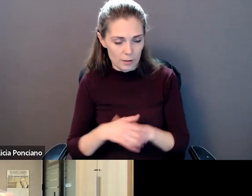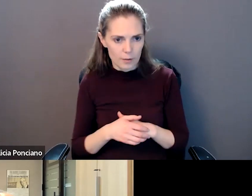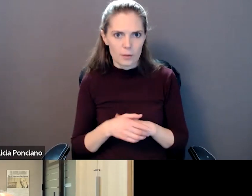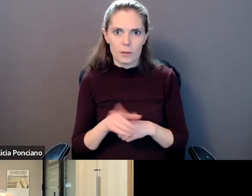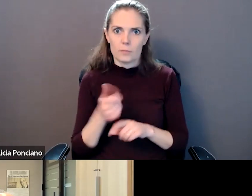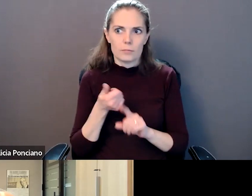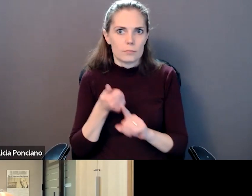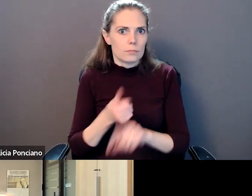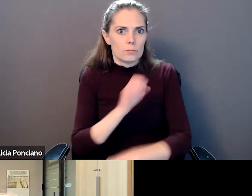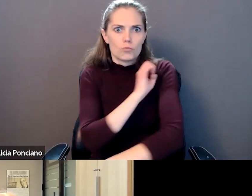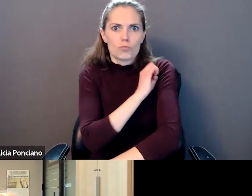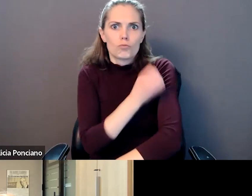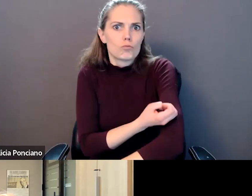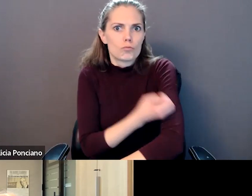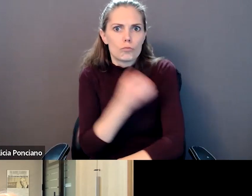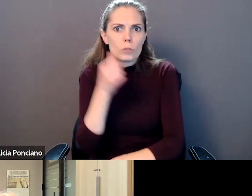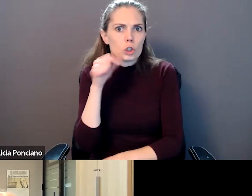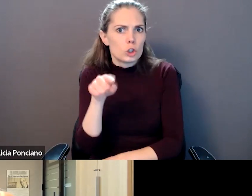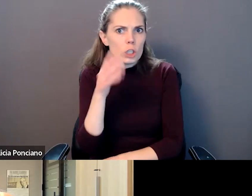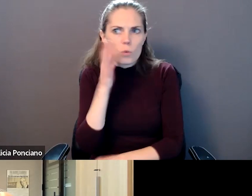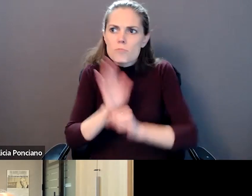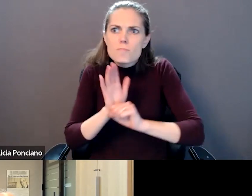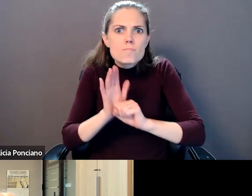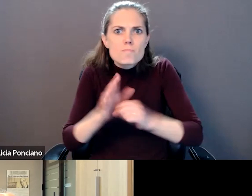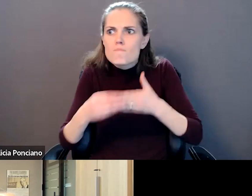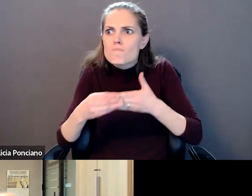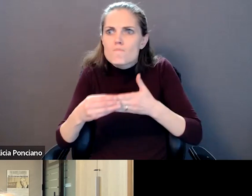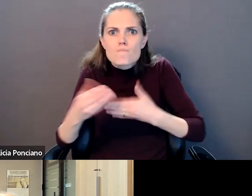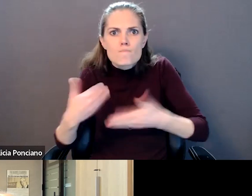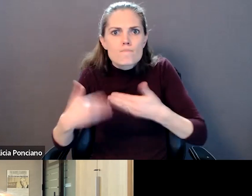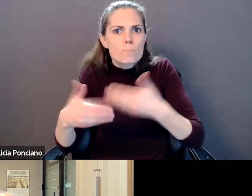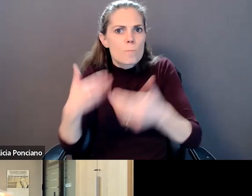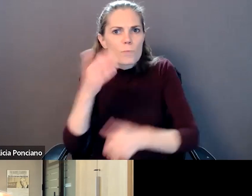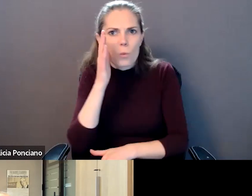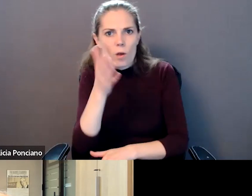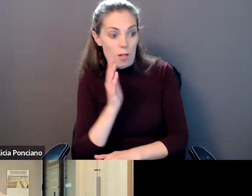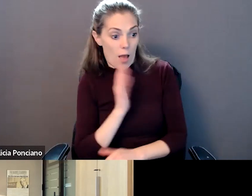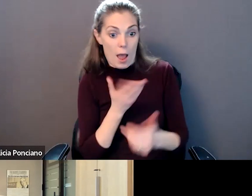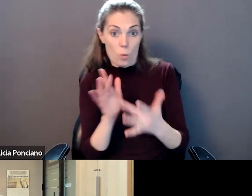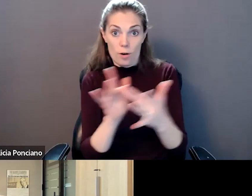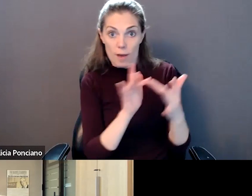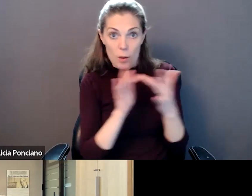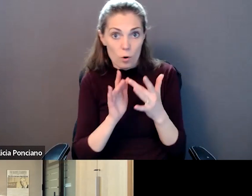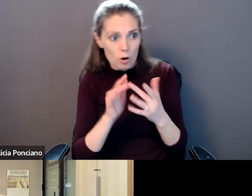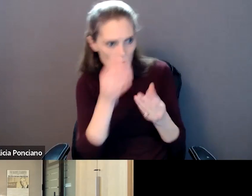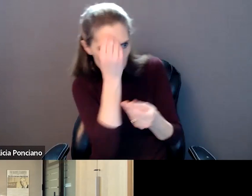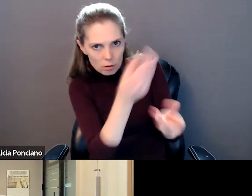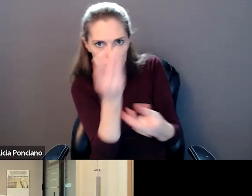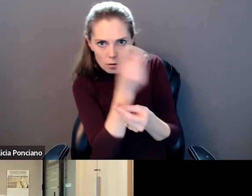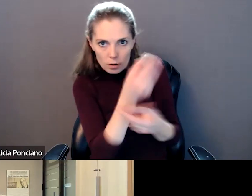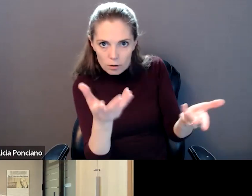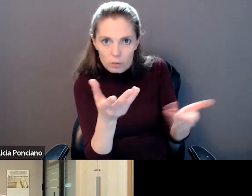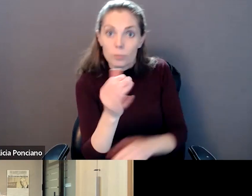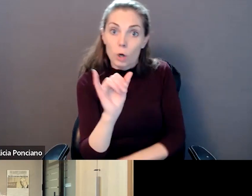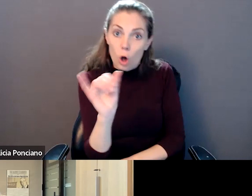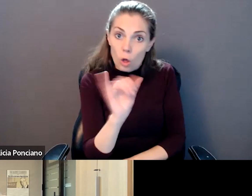and enthusiasm, and she will really be driving this ahead, both within our network and also with employers